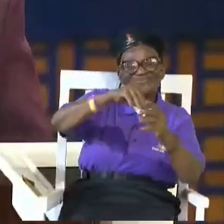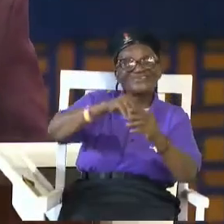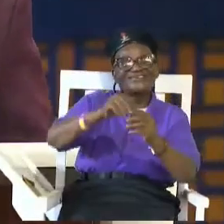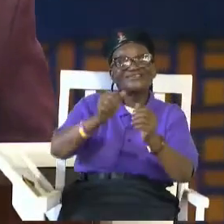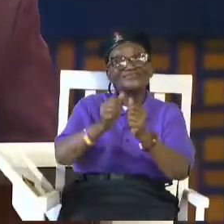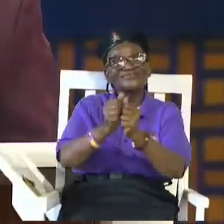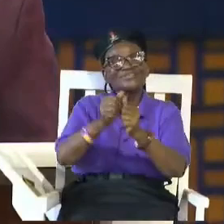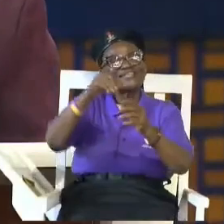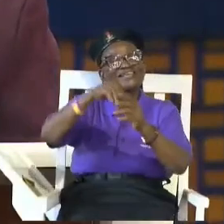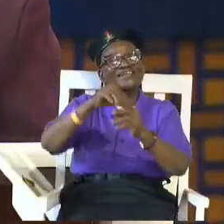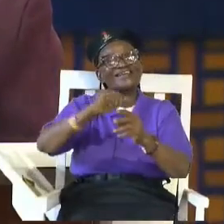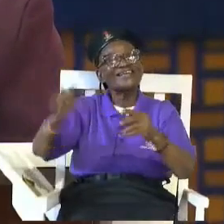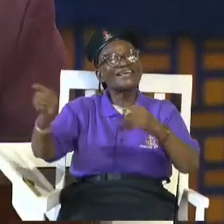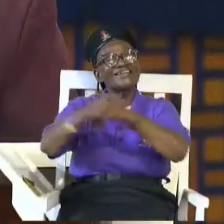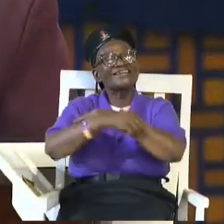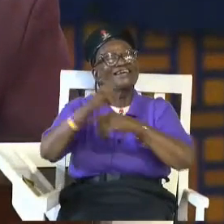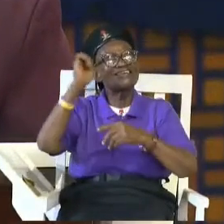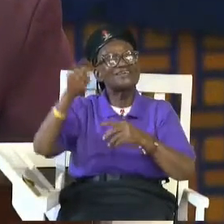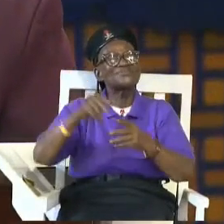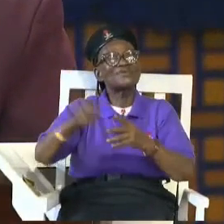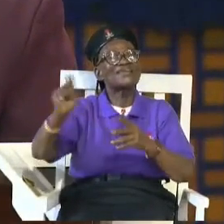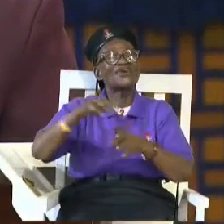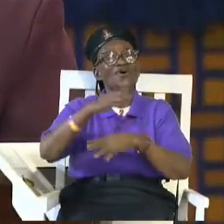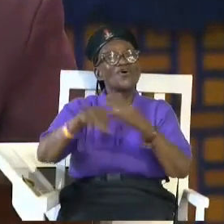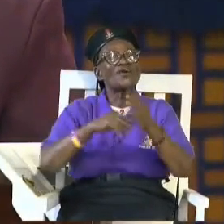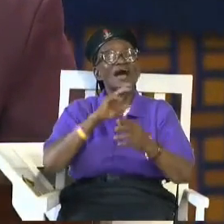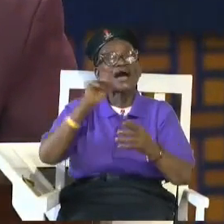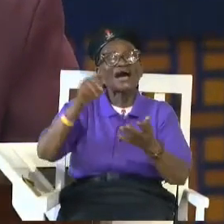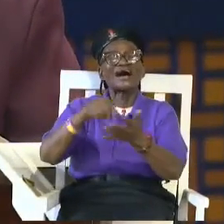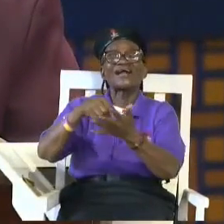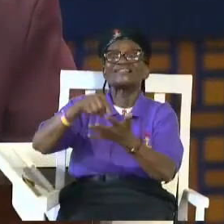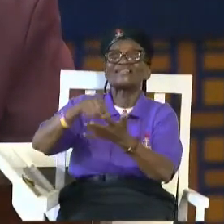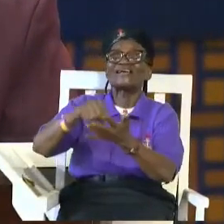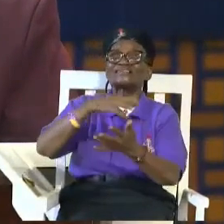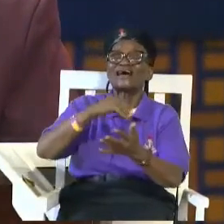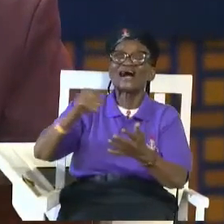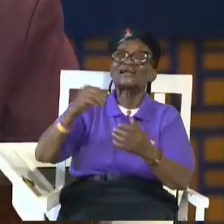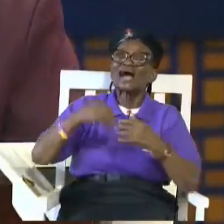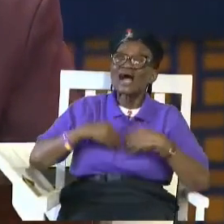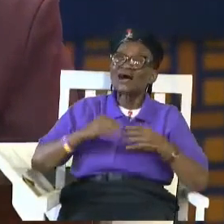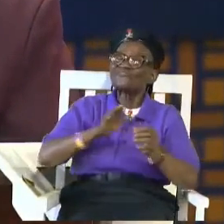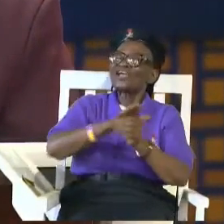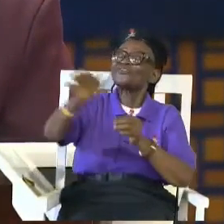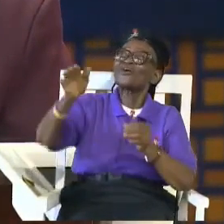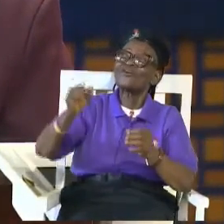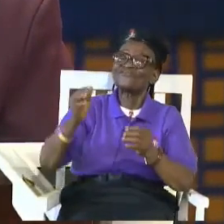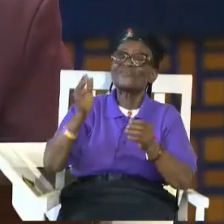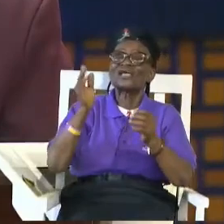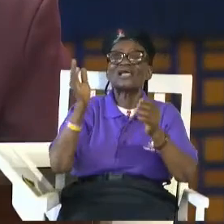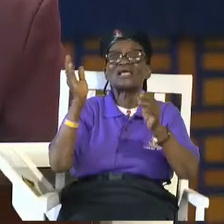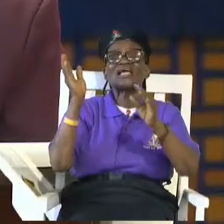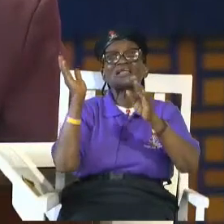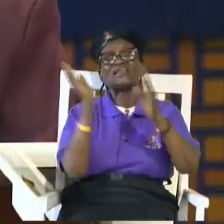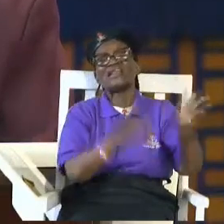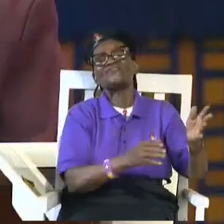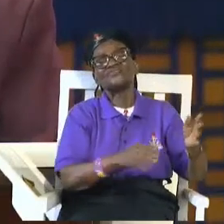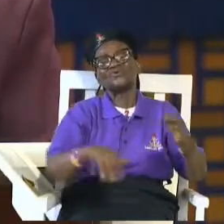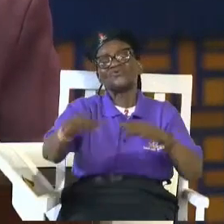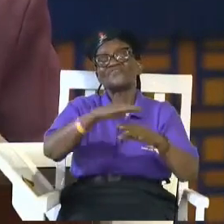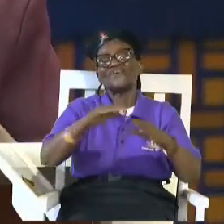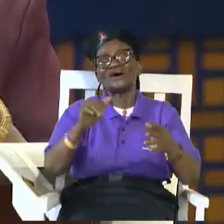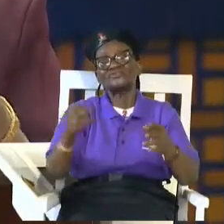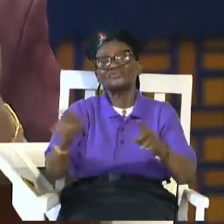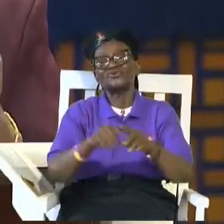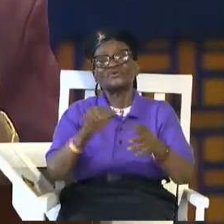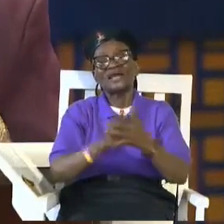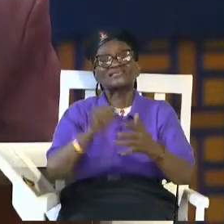Within a day, he paid all her debt and had enough left over so that she would